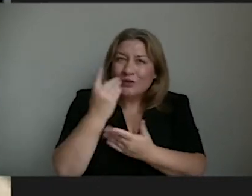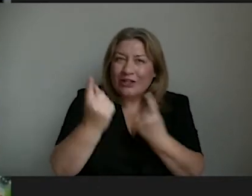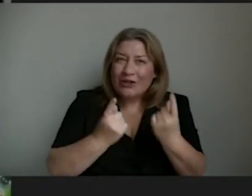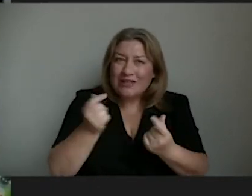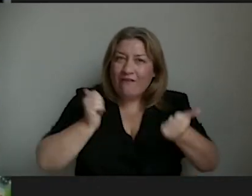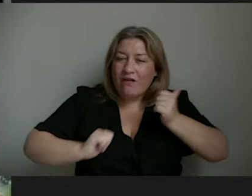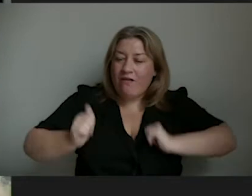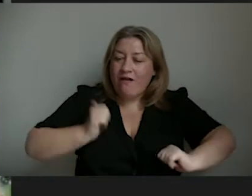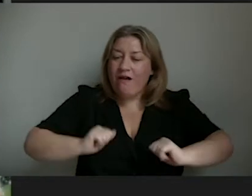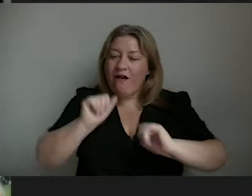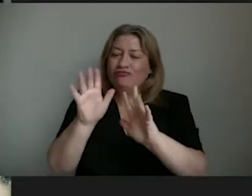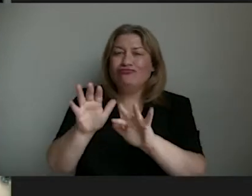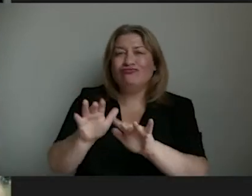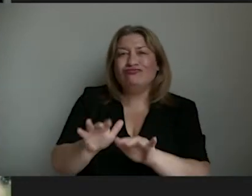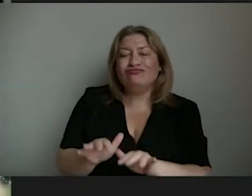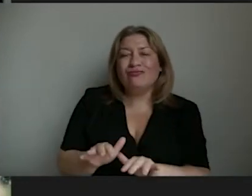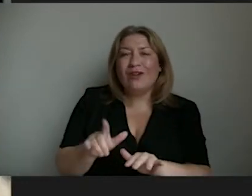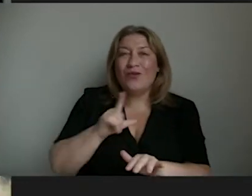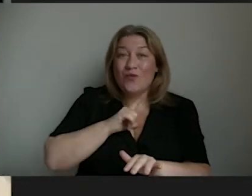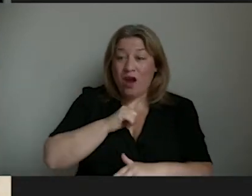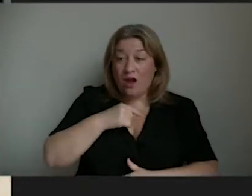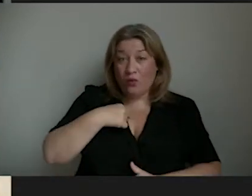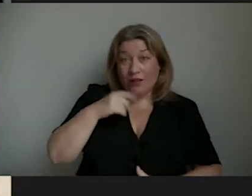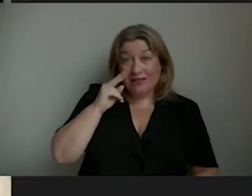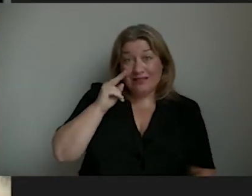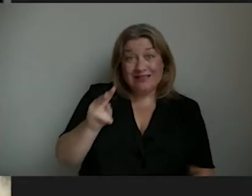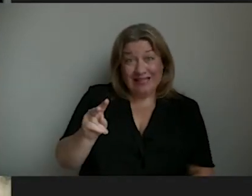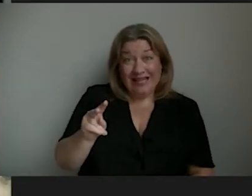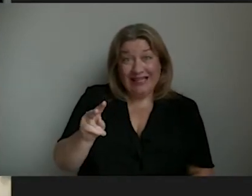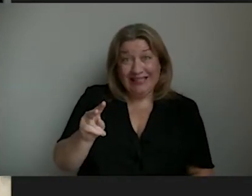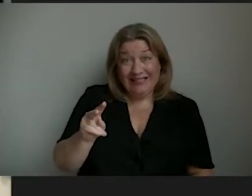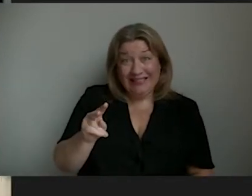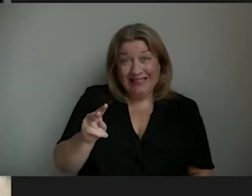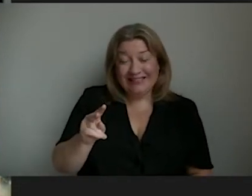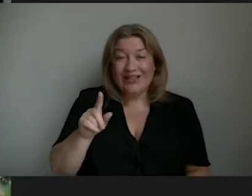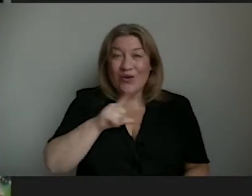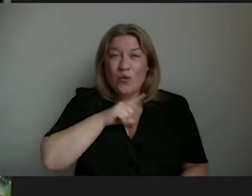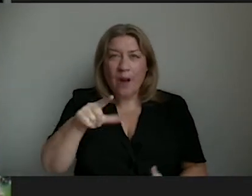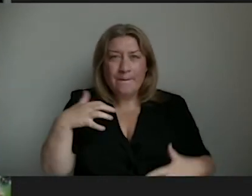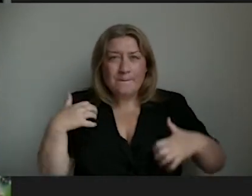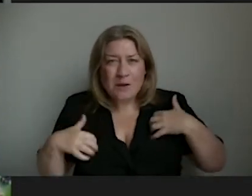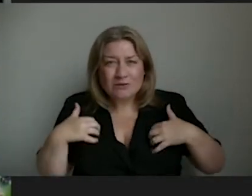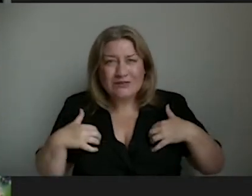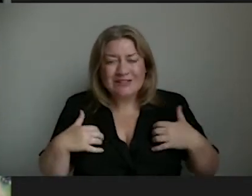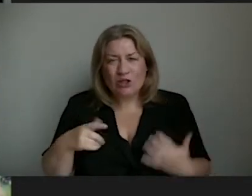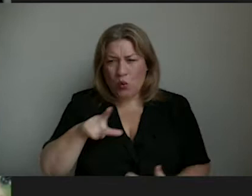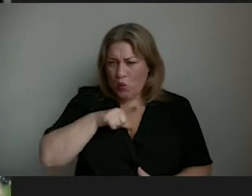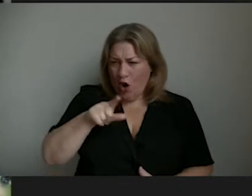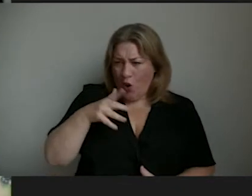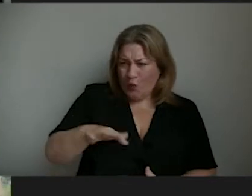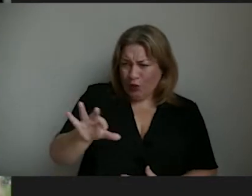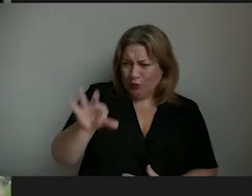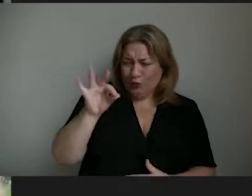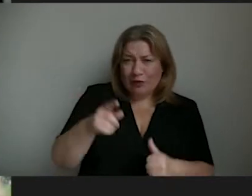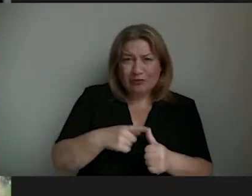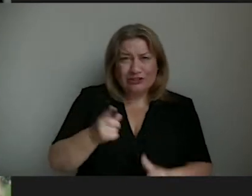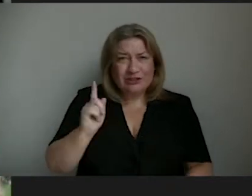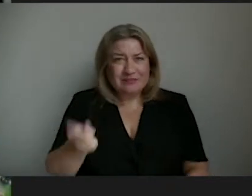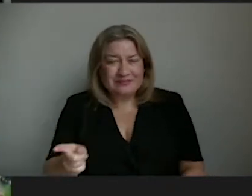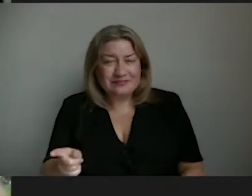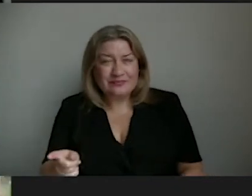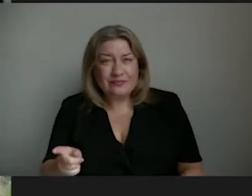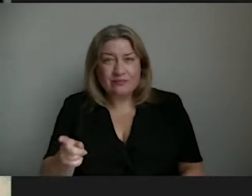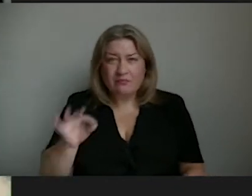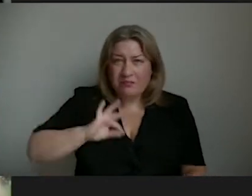thorough, sell yourselves to us, because we are the first people that are going to see this. So we want to know what motivates you, why you want to do this apprenticeship, how it's